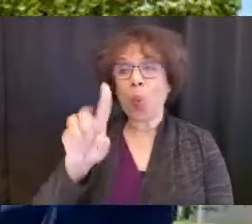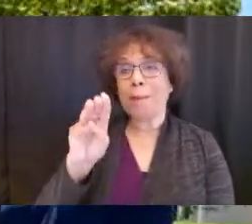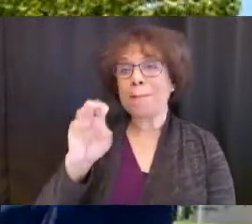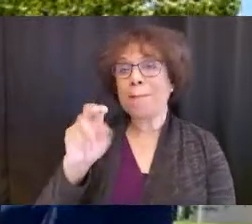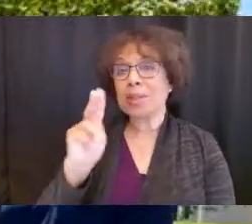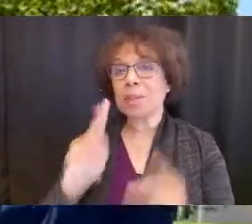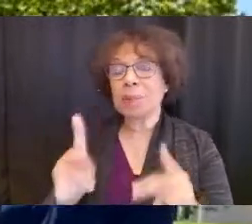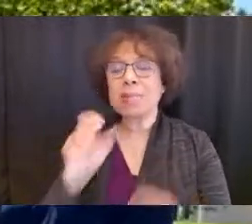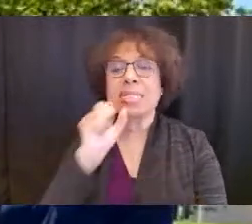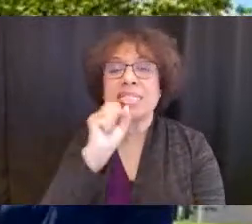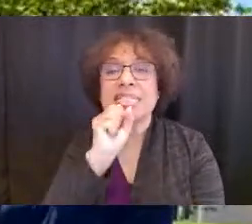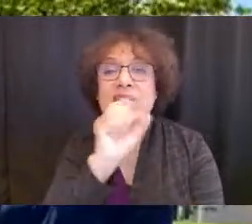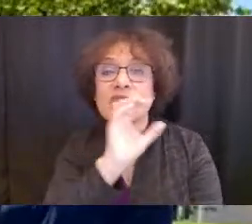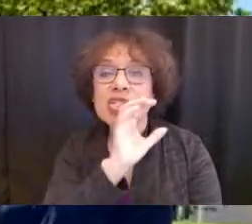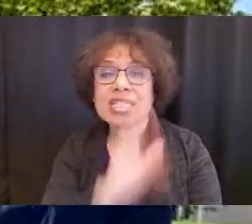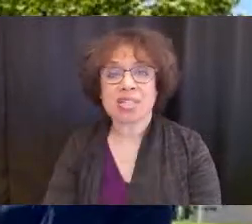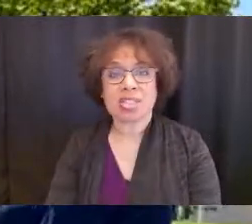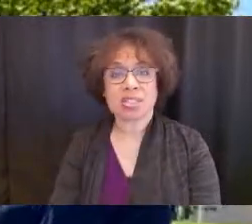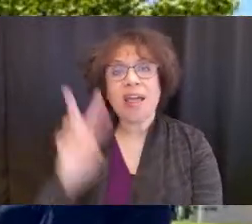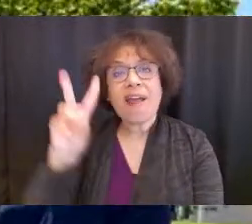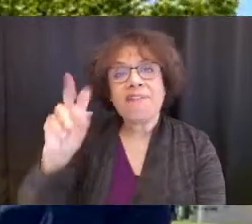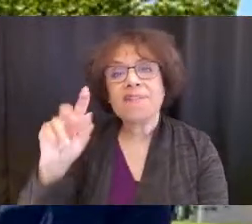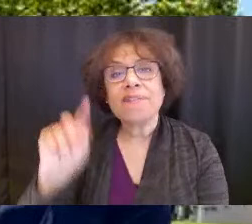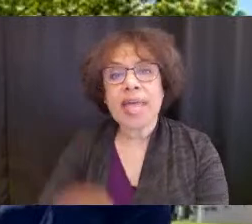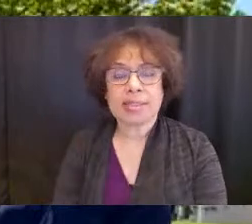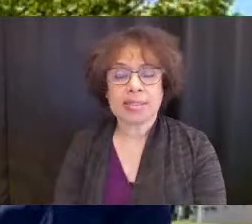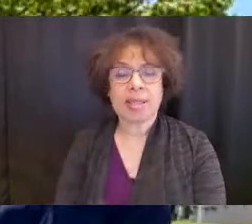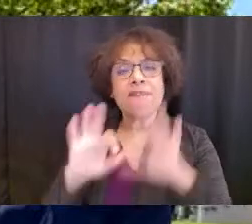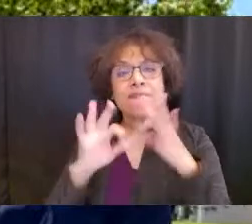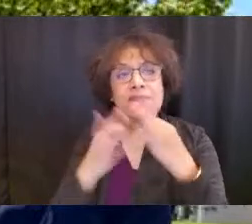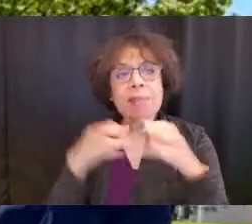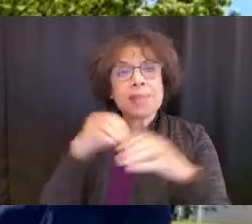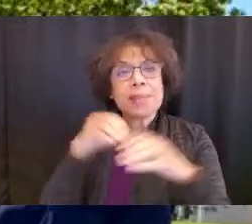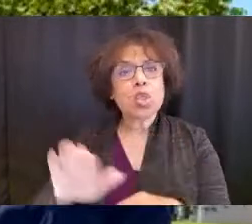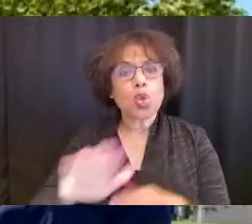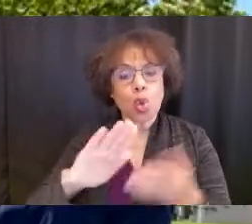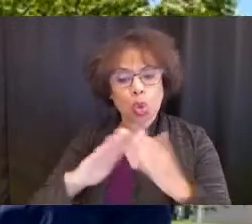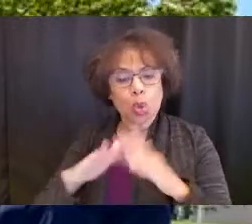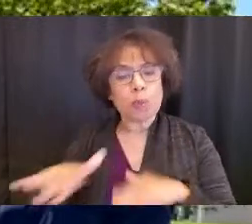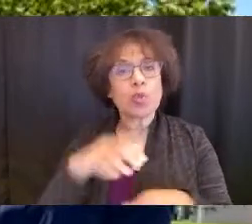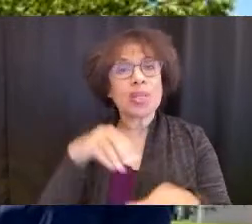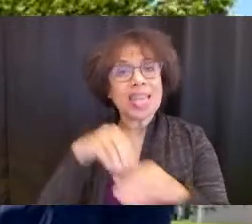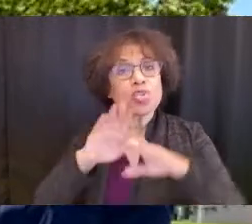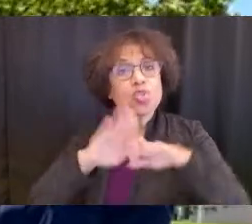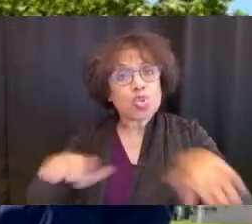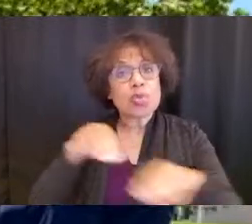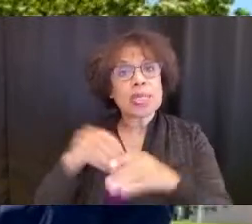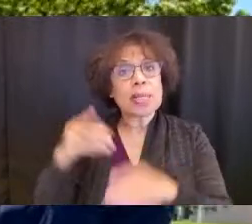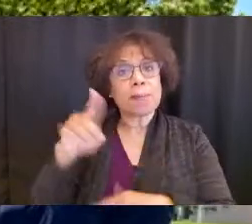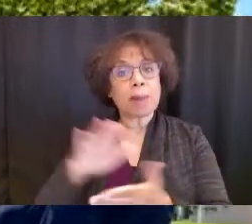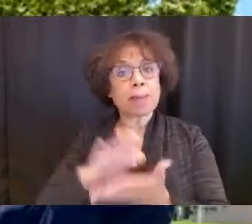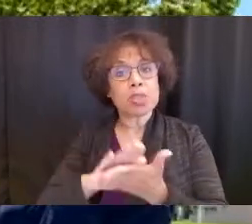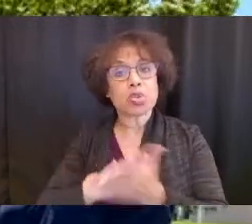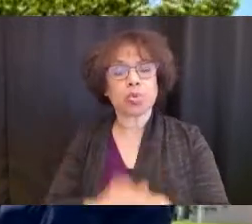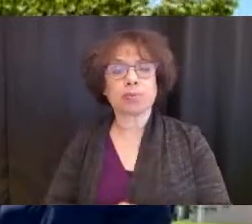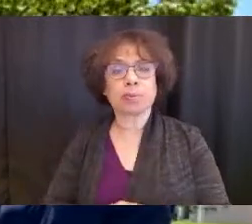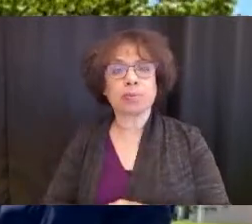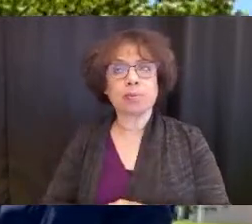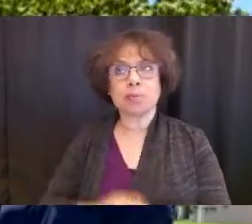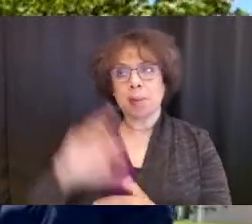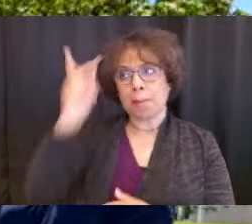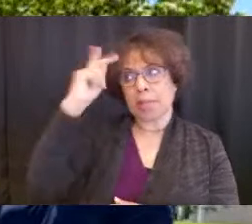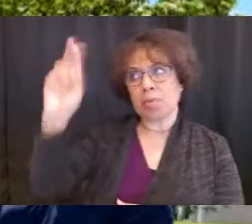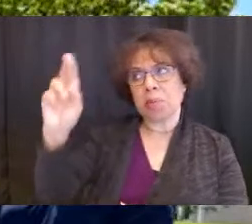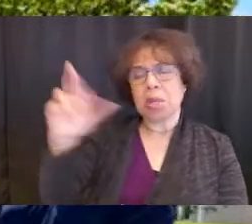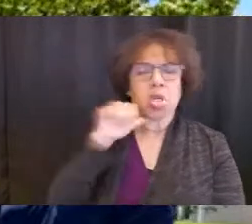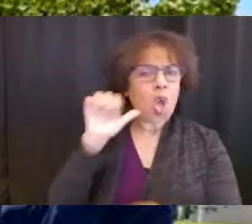are seniors, they're veterans, they're families in our community, and children in our public schools. The Republicans are not the party of the